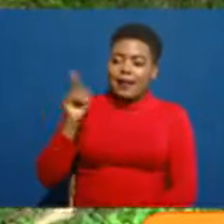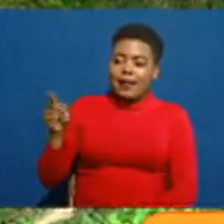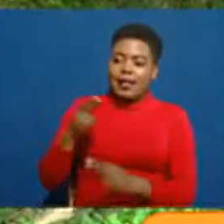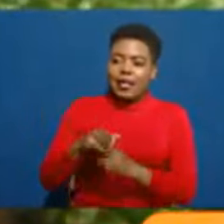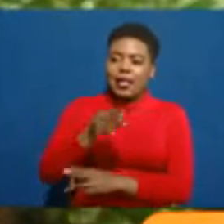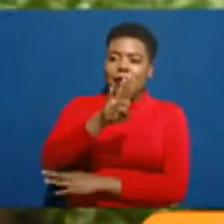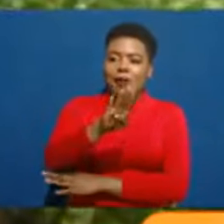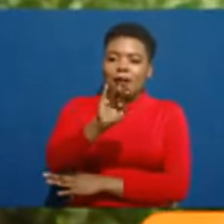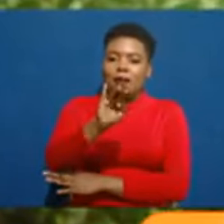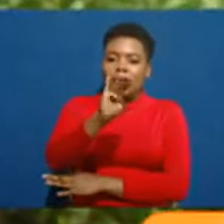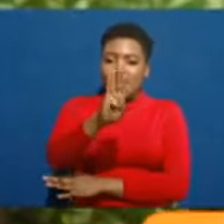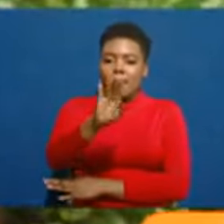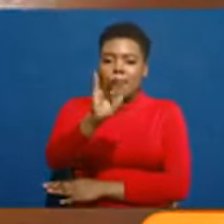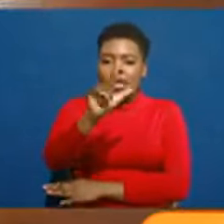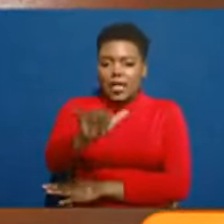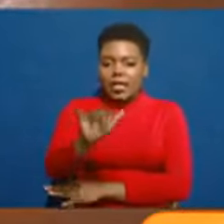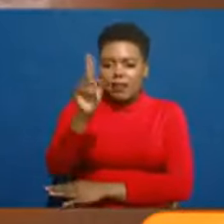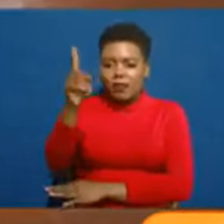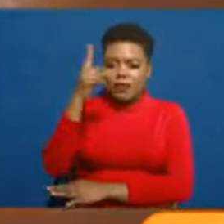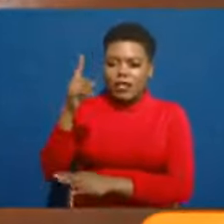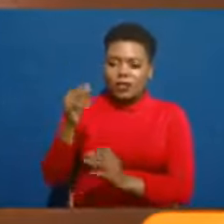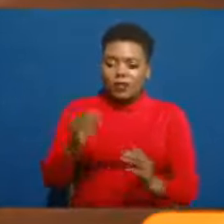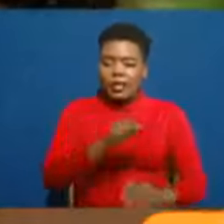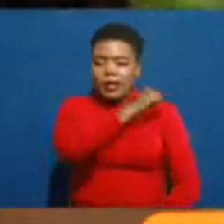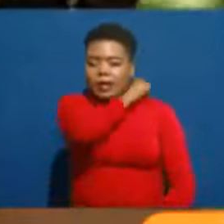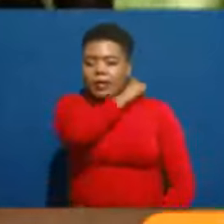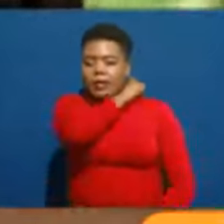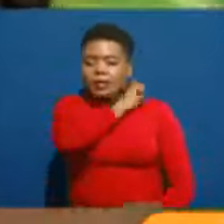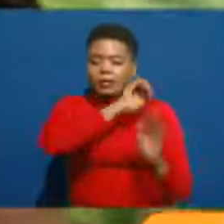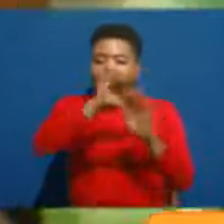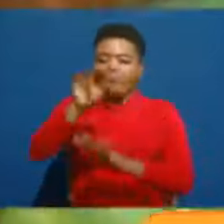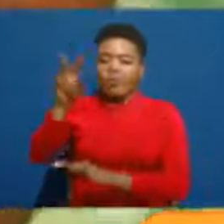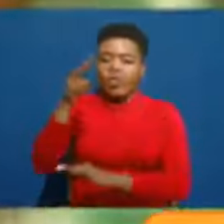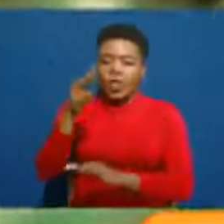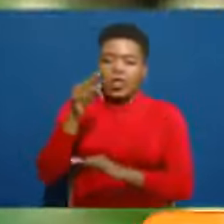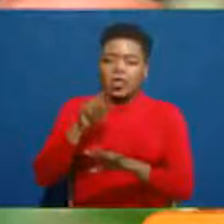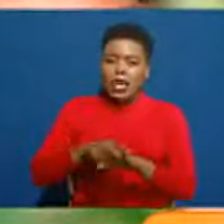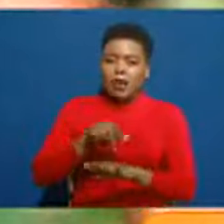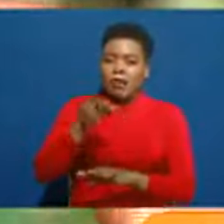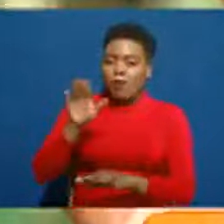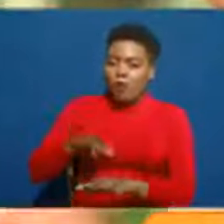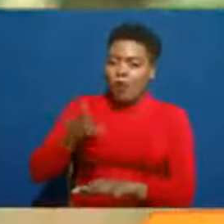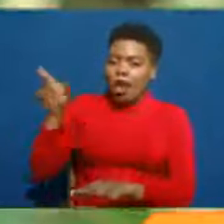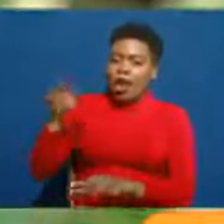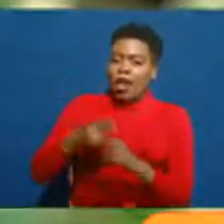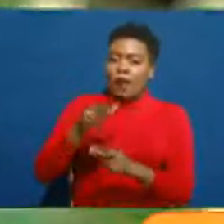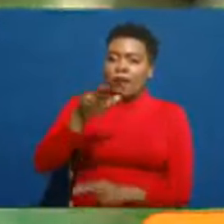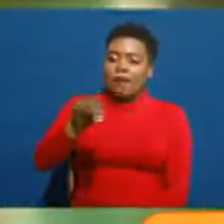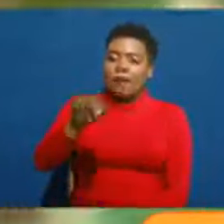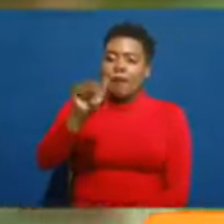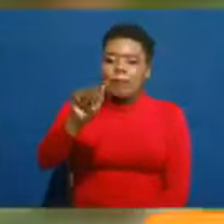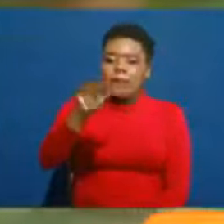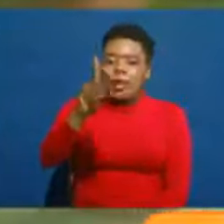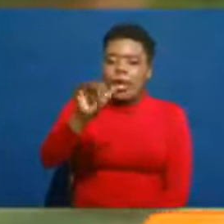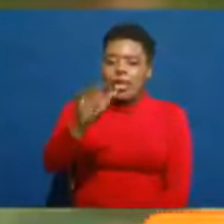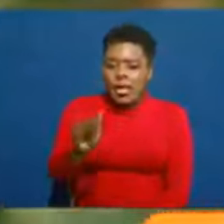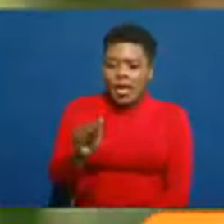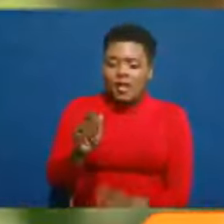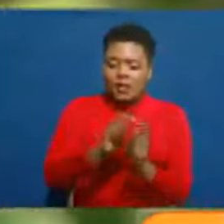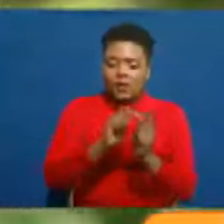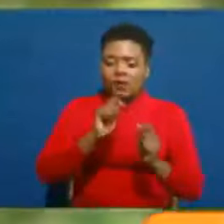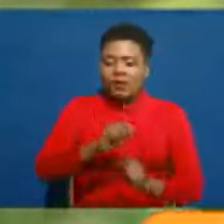network, was the first to be kidnapped. Nadia Ndhia, too, disappeared into the shadows, her fate intertwined